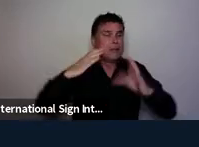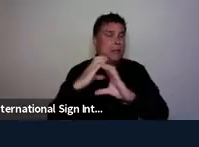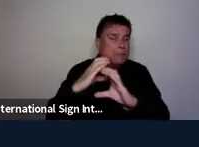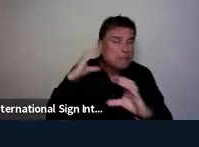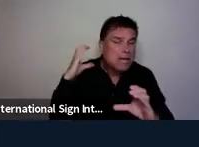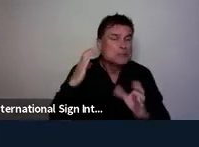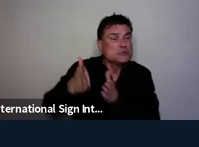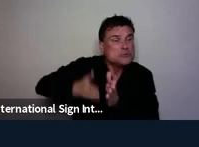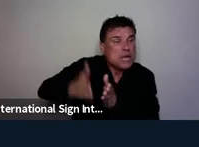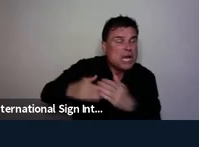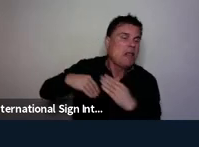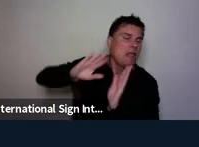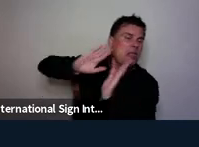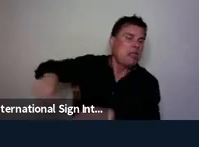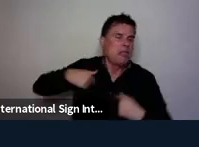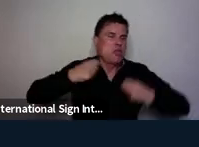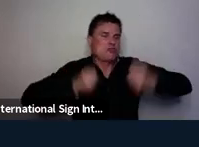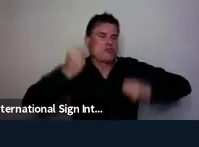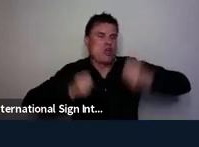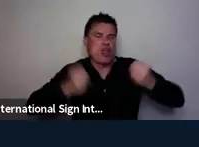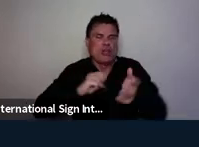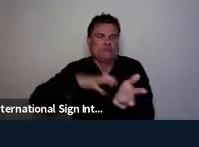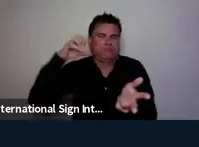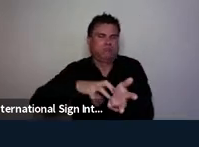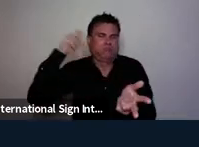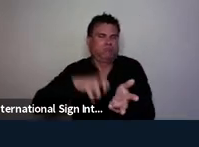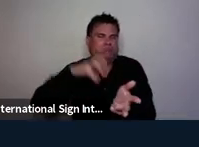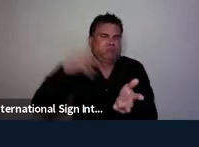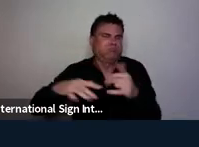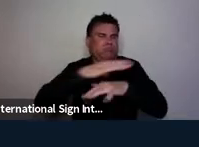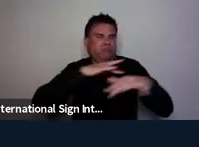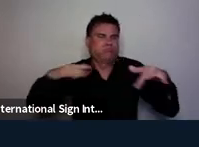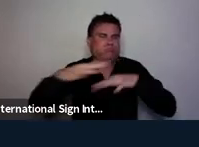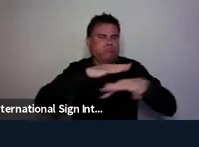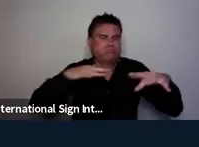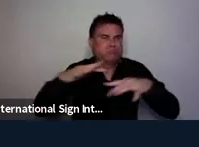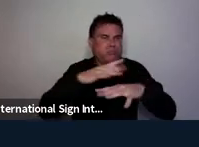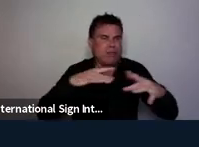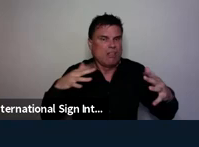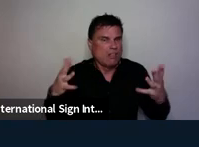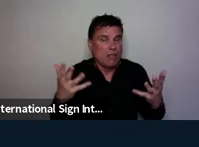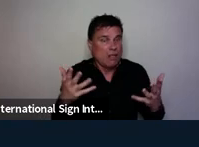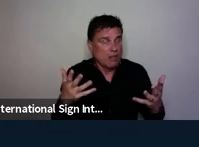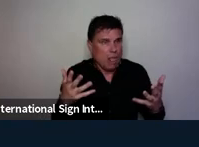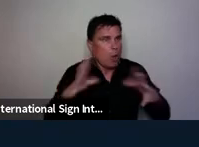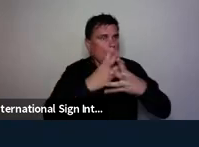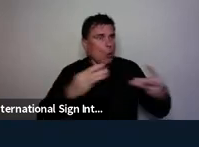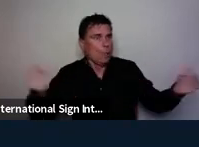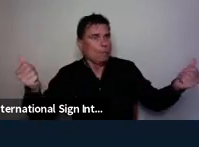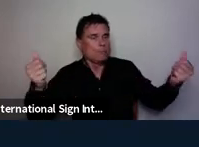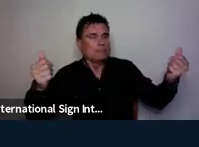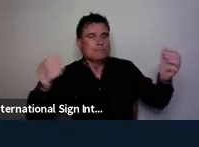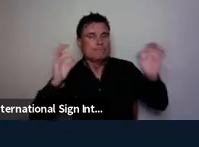is not seen as an obligation to them. This fact enlightens us that the Earth is crying for the need to be